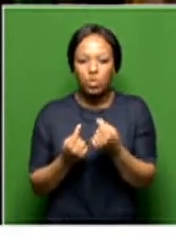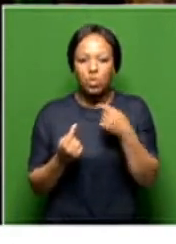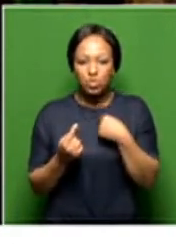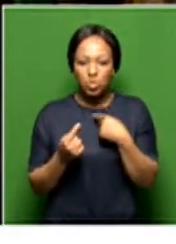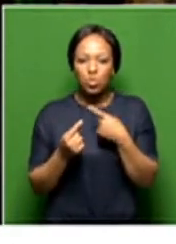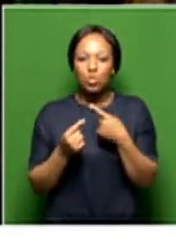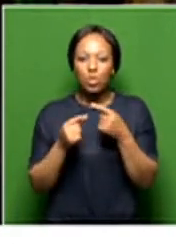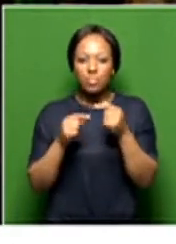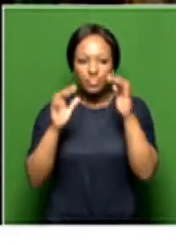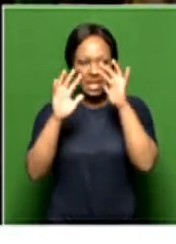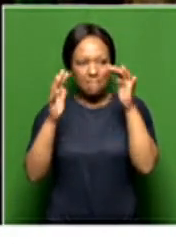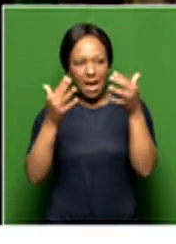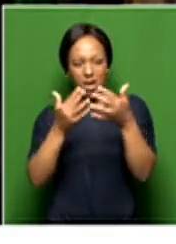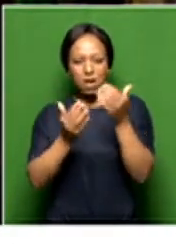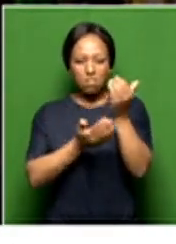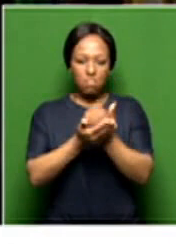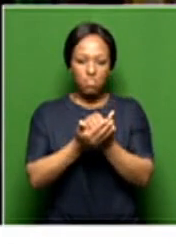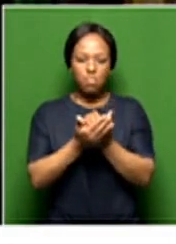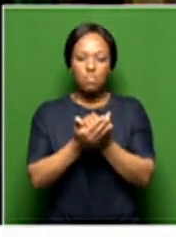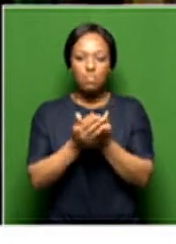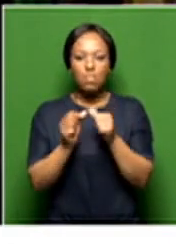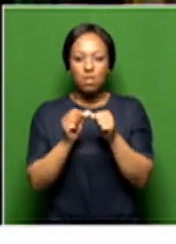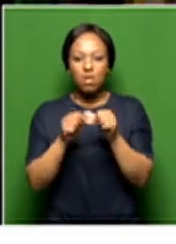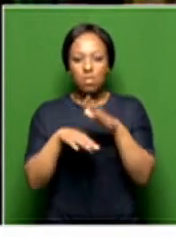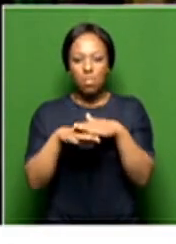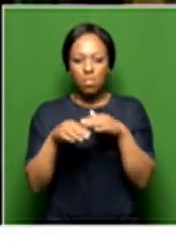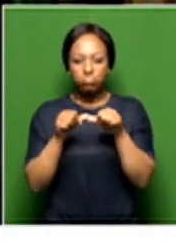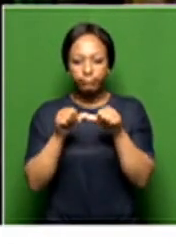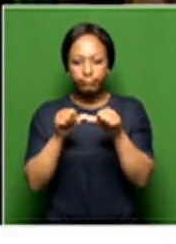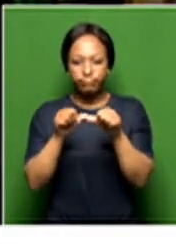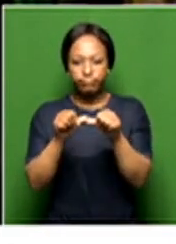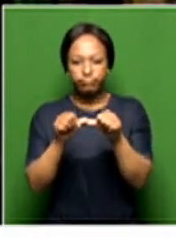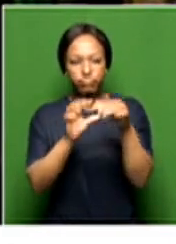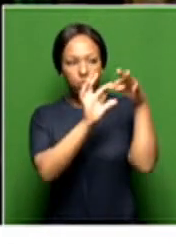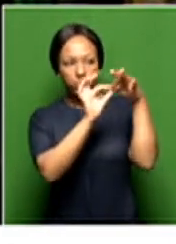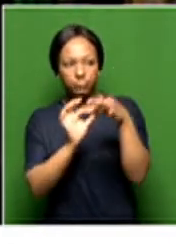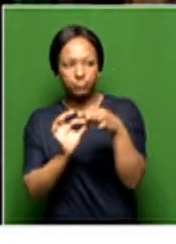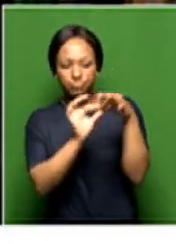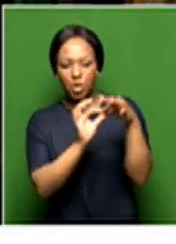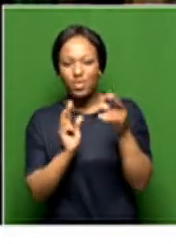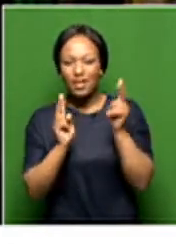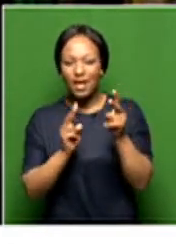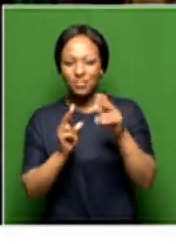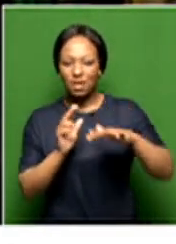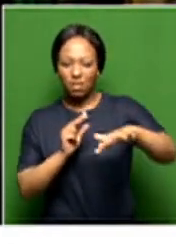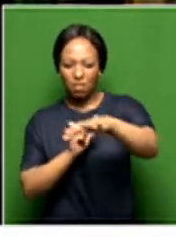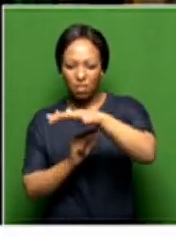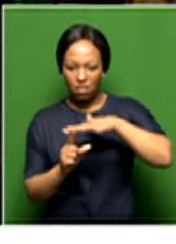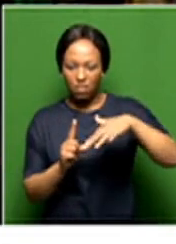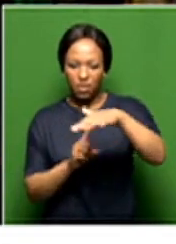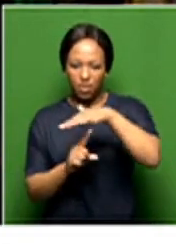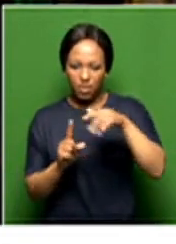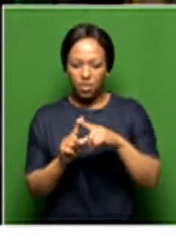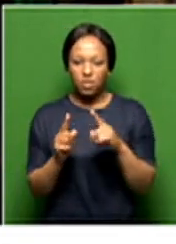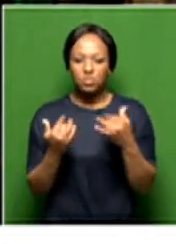our planet more time, and we can hopefully stick around for longer and have a really good relationship with nature. And you know,